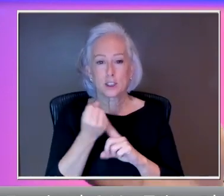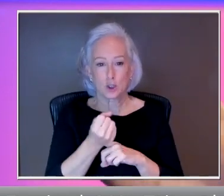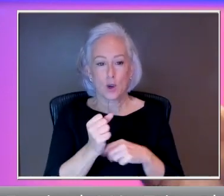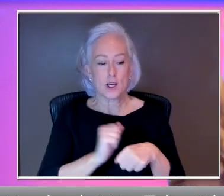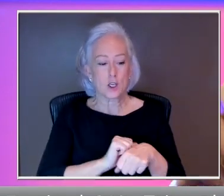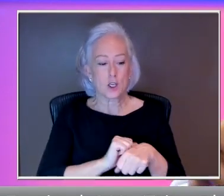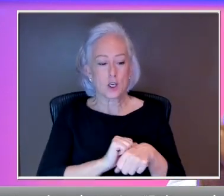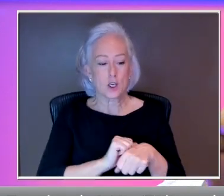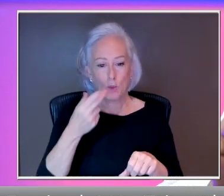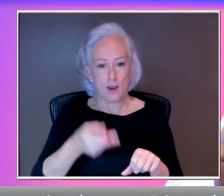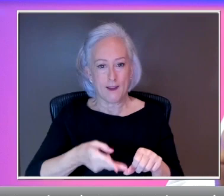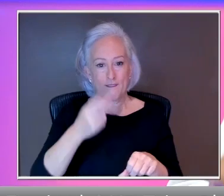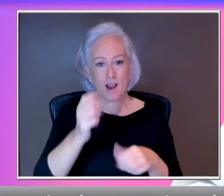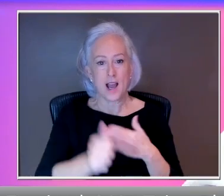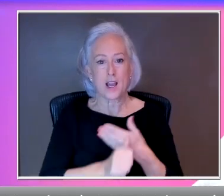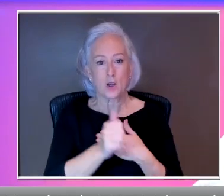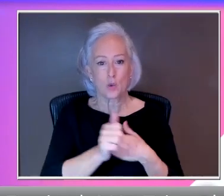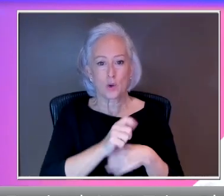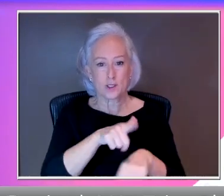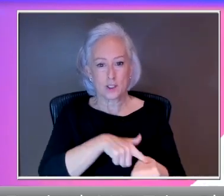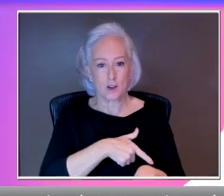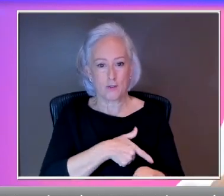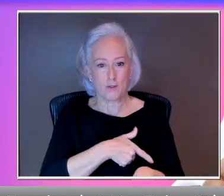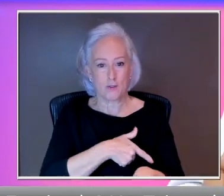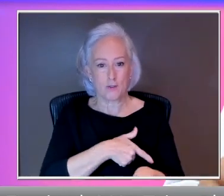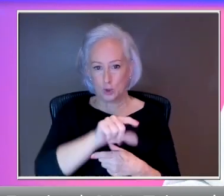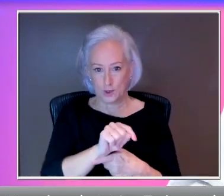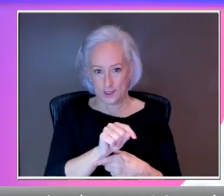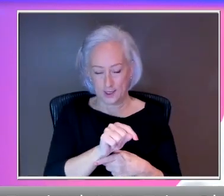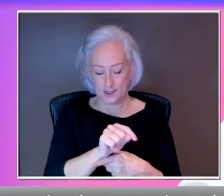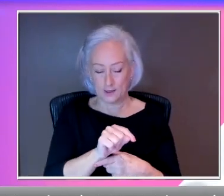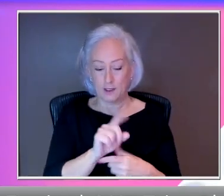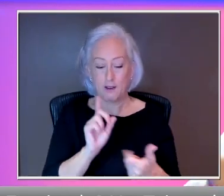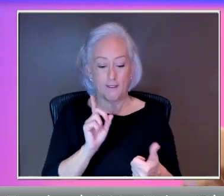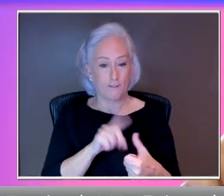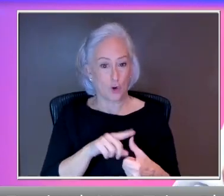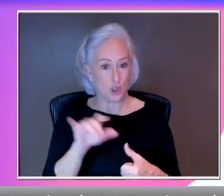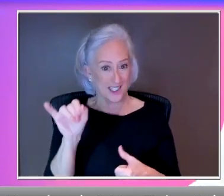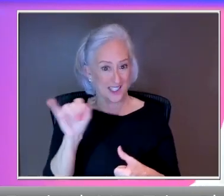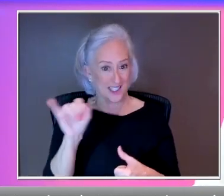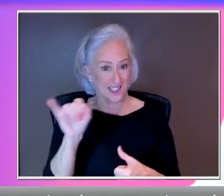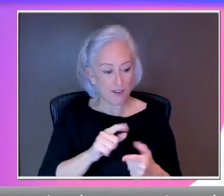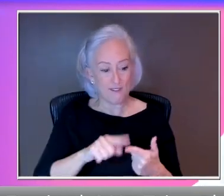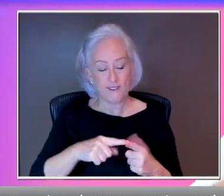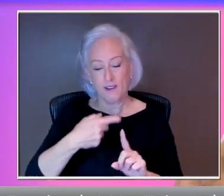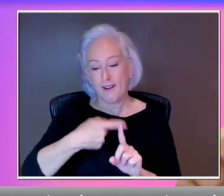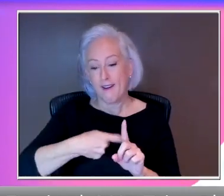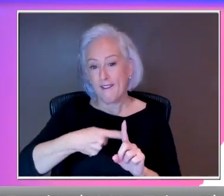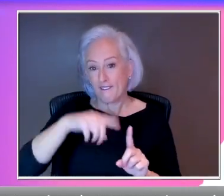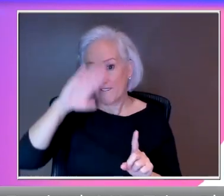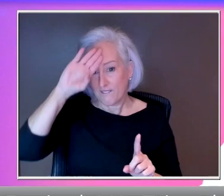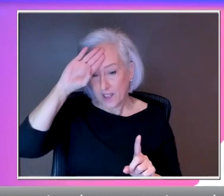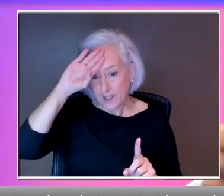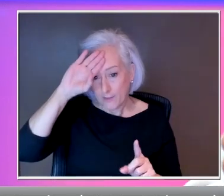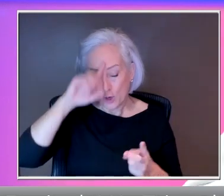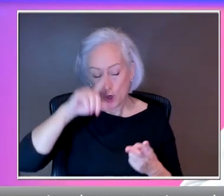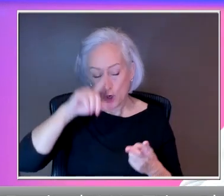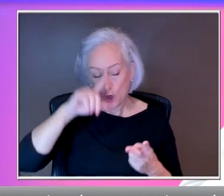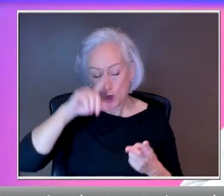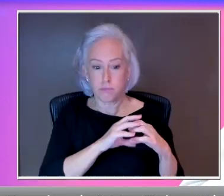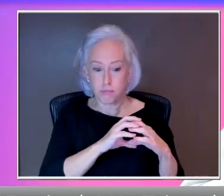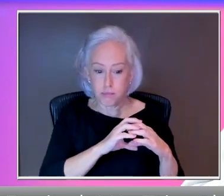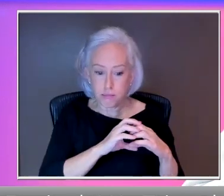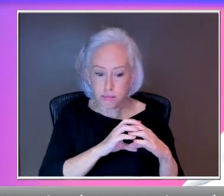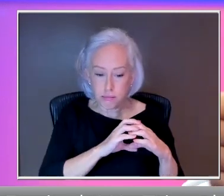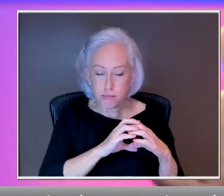a prolonged QT. Just the infection itself, if you have fevers, if your heart rate is faster, there's more adrenaline in your system,